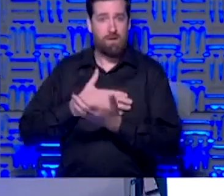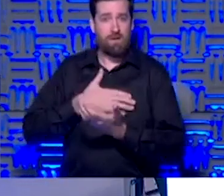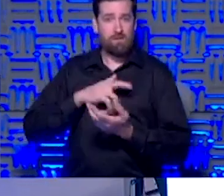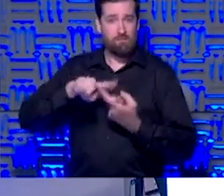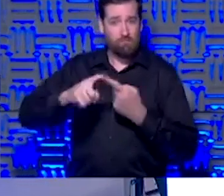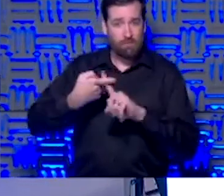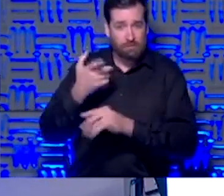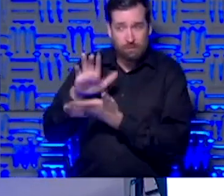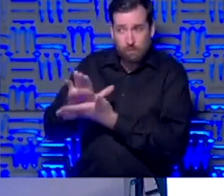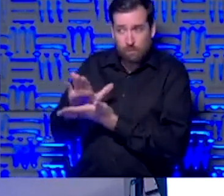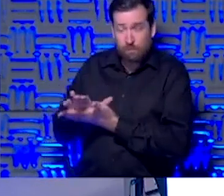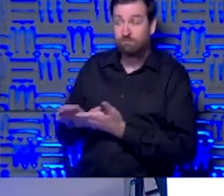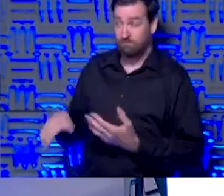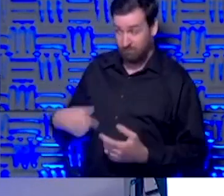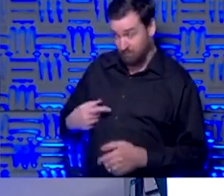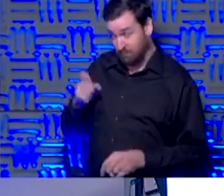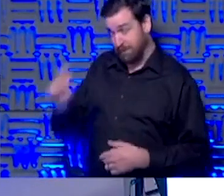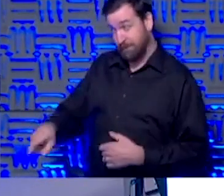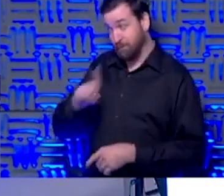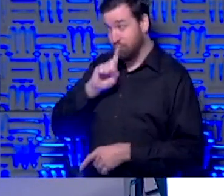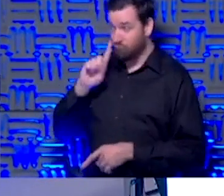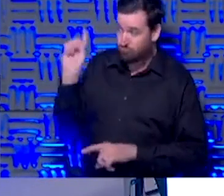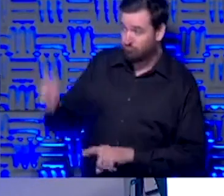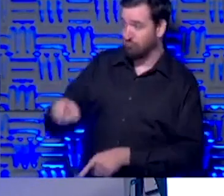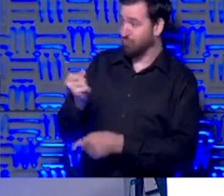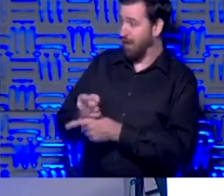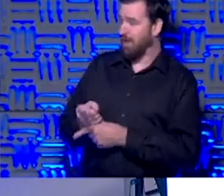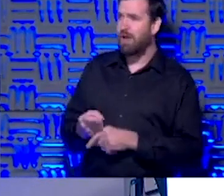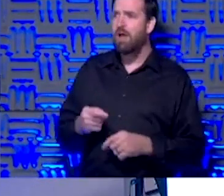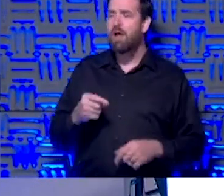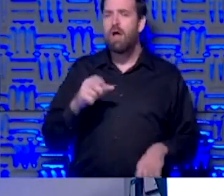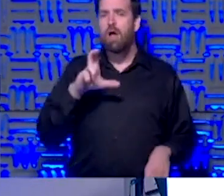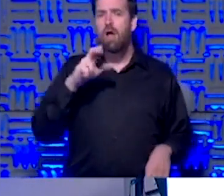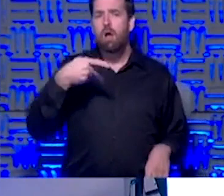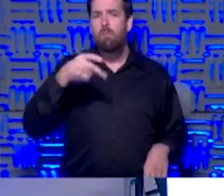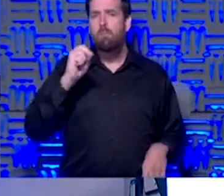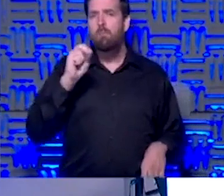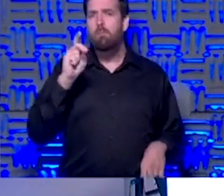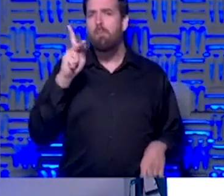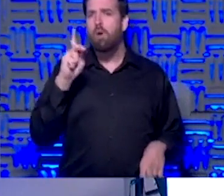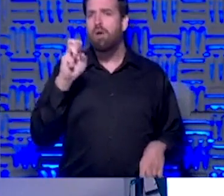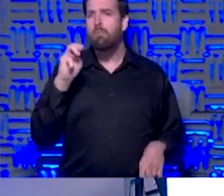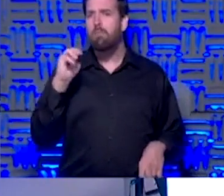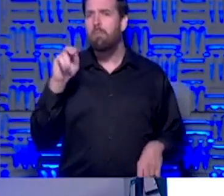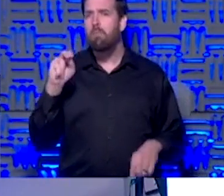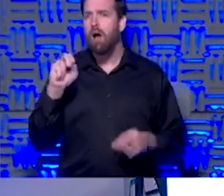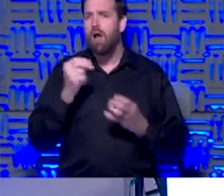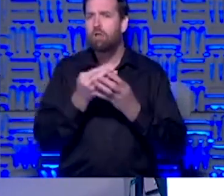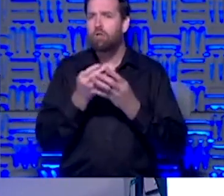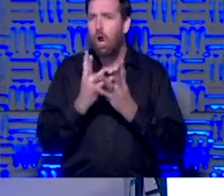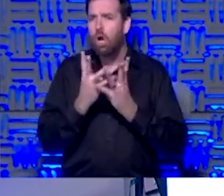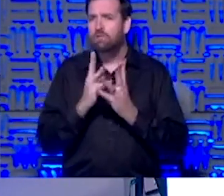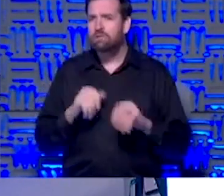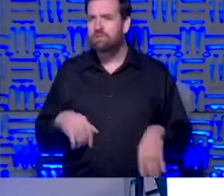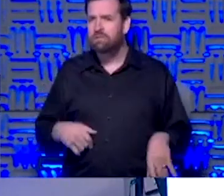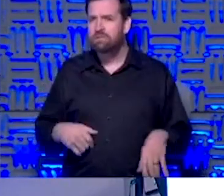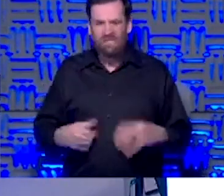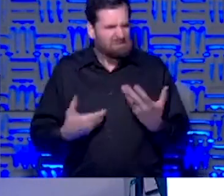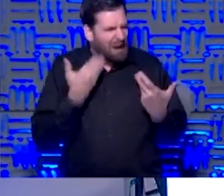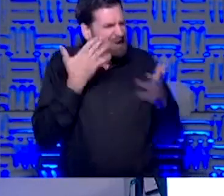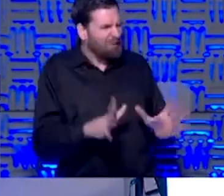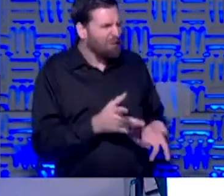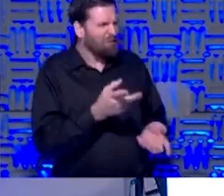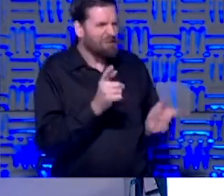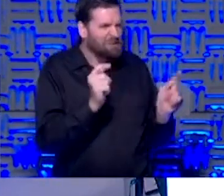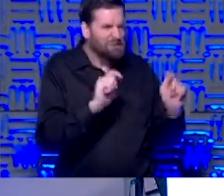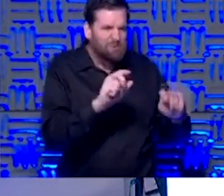Okay, Hawkeye, you better give the right answer here, dude. Yeah. Is this the Pokemon cards? Oh, come on. Are you really asking that question? I don't know if there's toys.